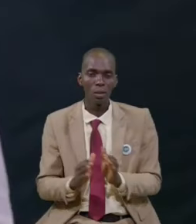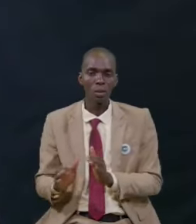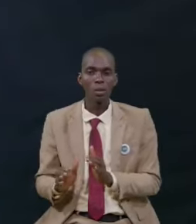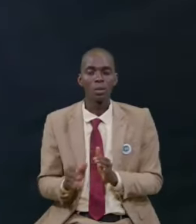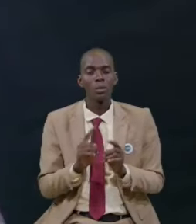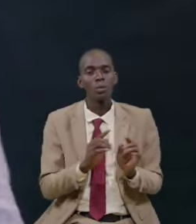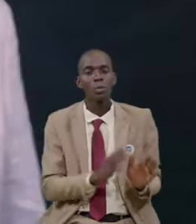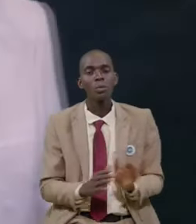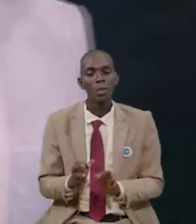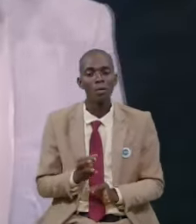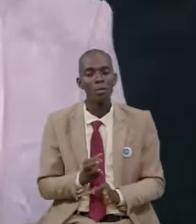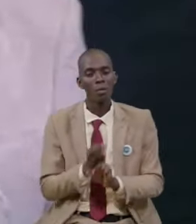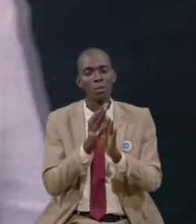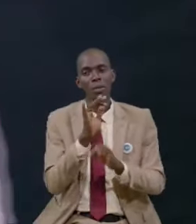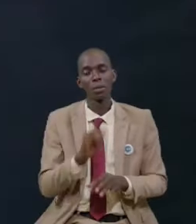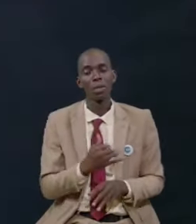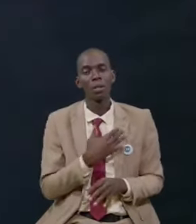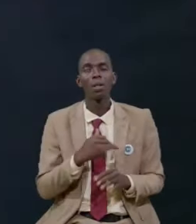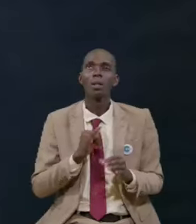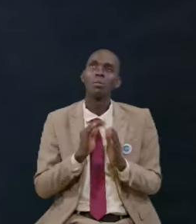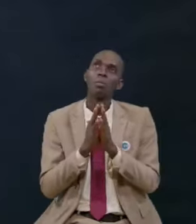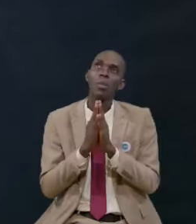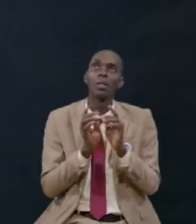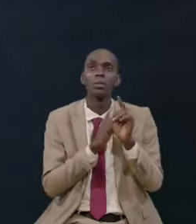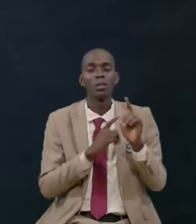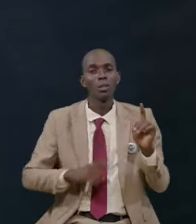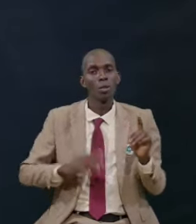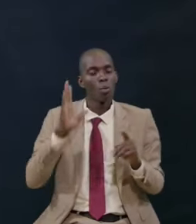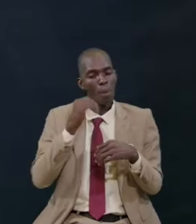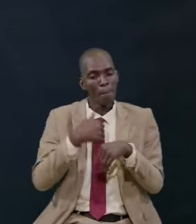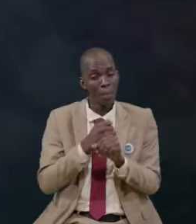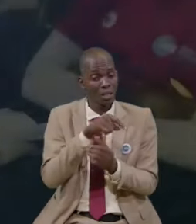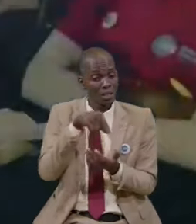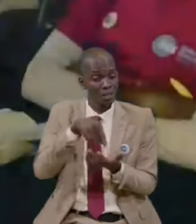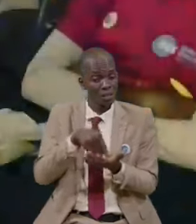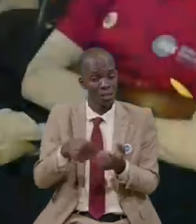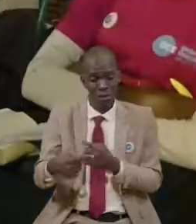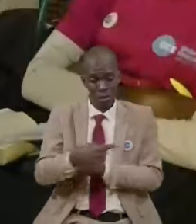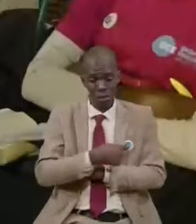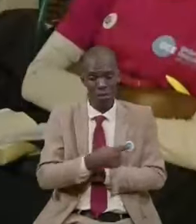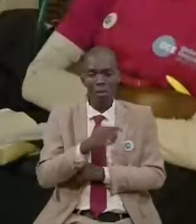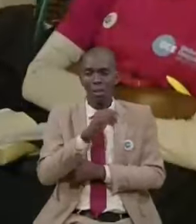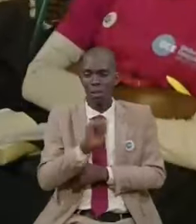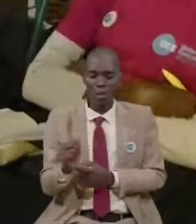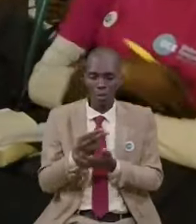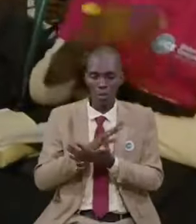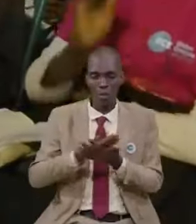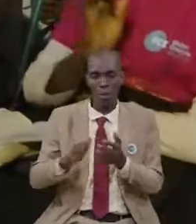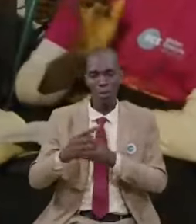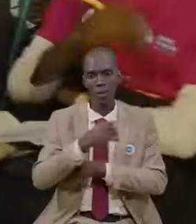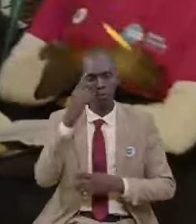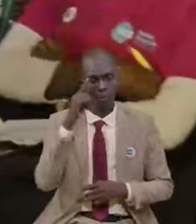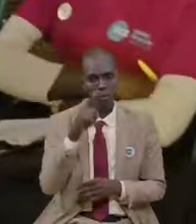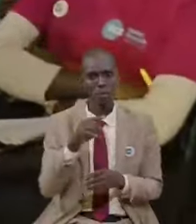the Lord will make this day a sacred day for you, holy day for you,